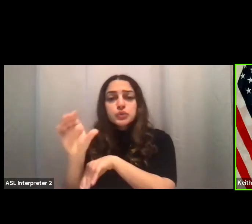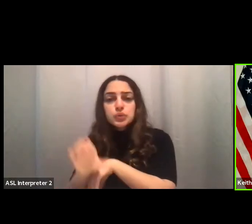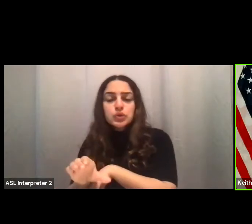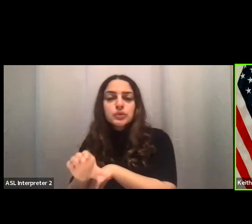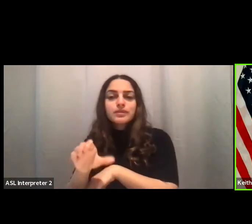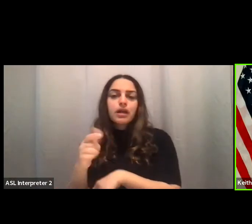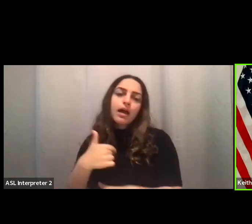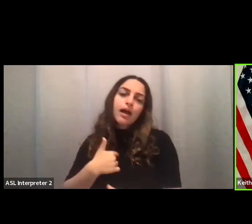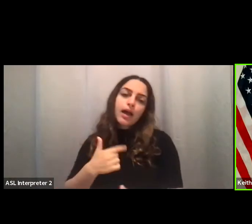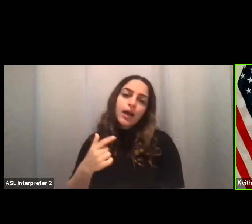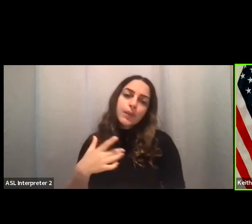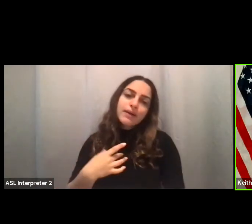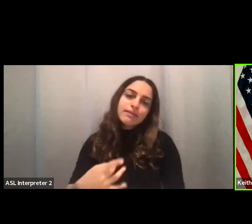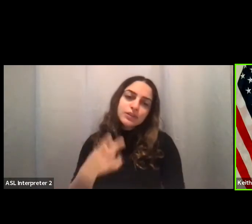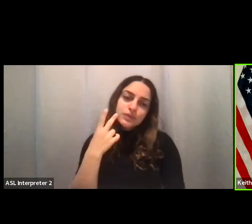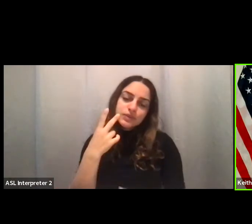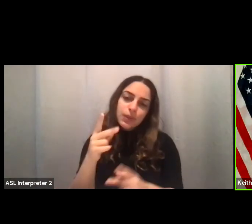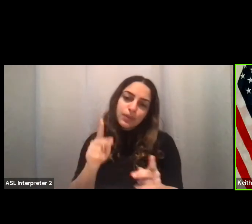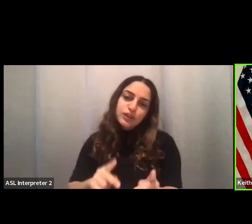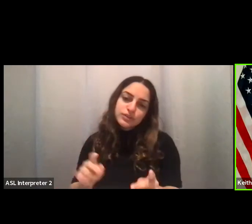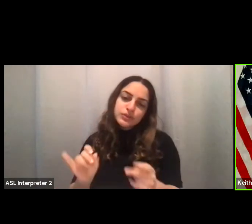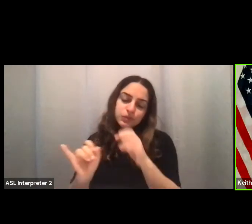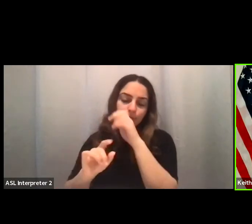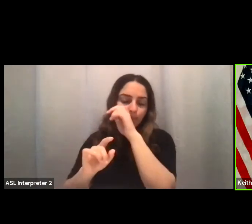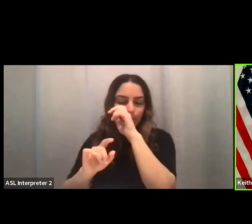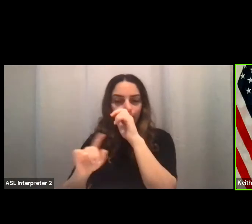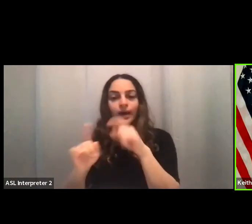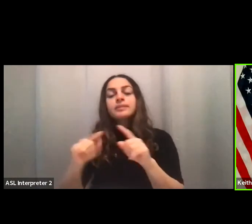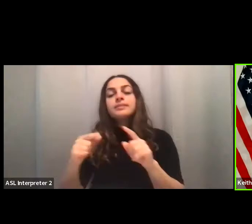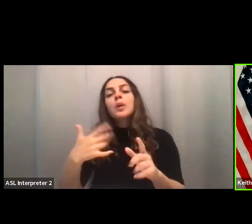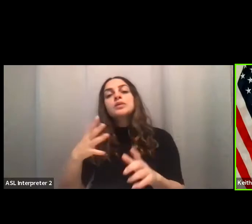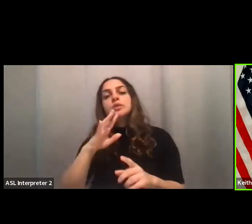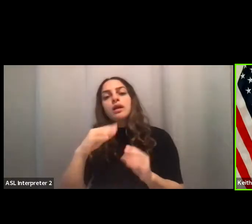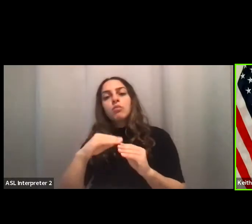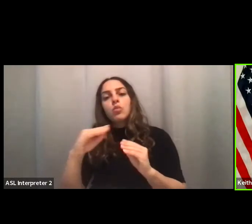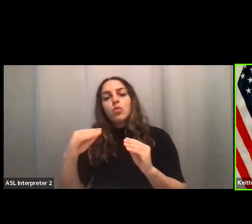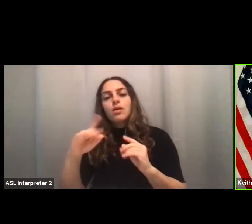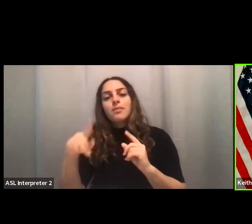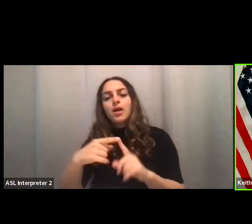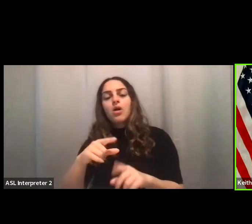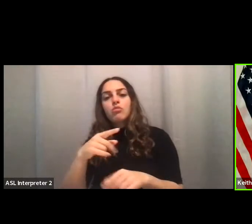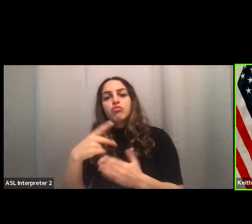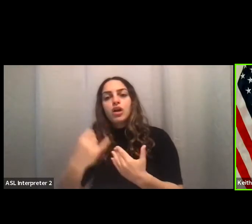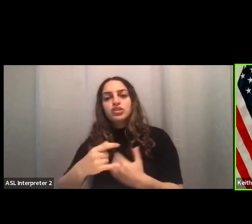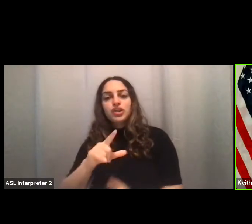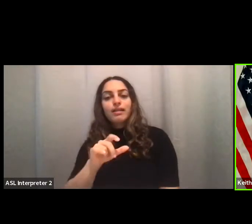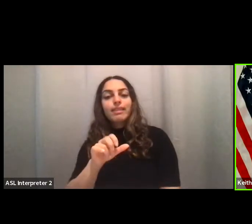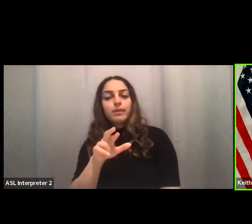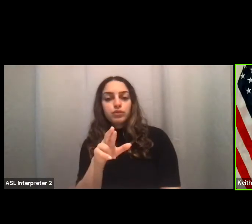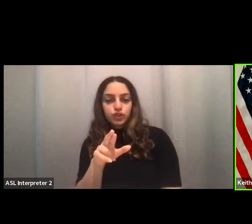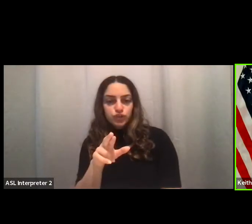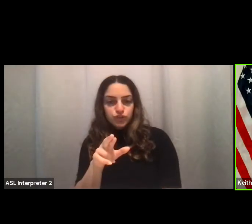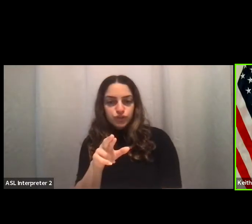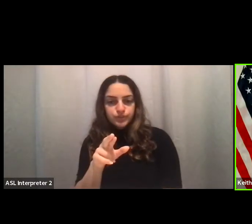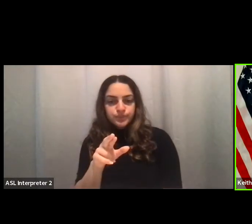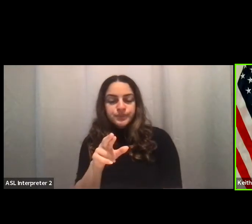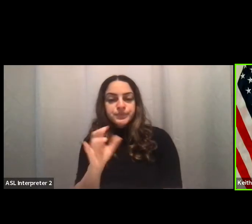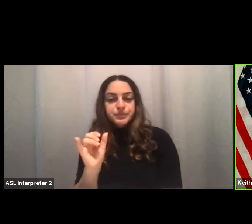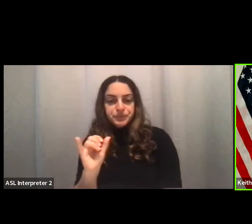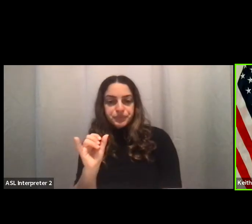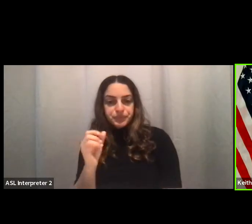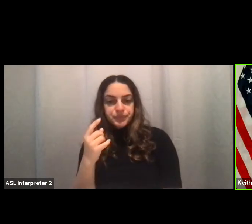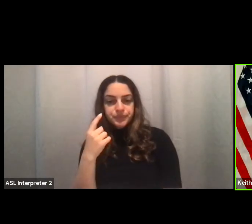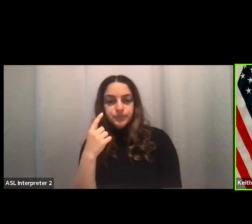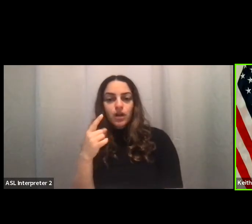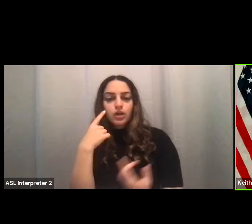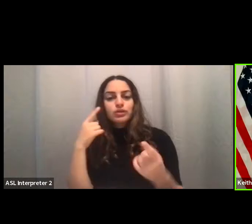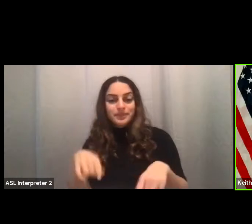person so i do want to talk more about project labor agreements because i think we just um you know jumped into